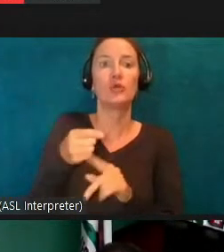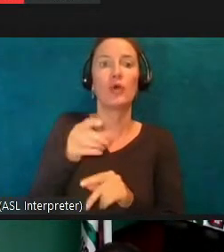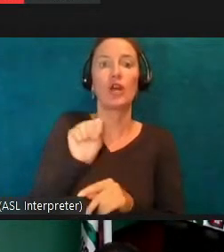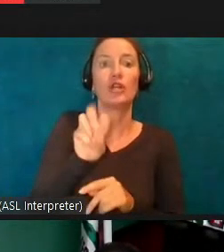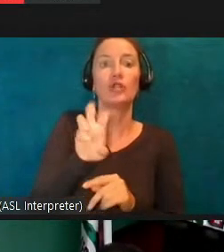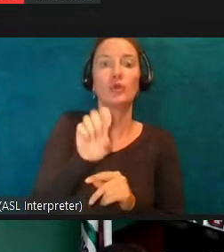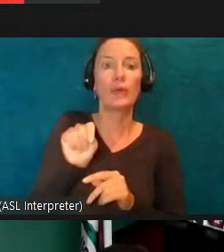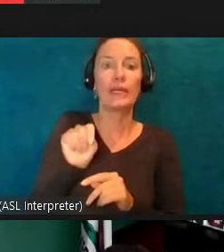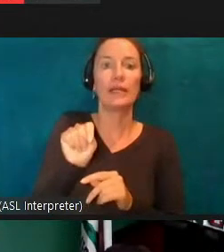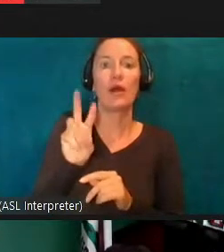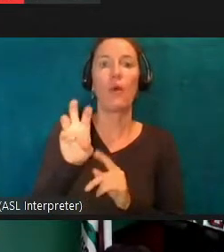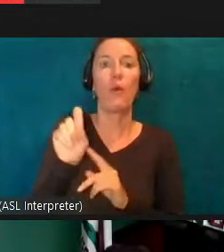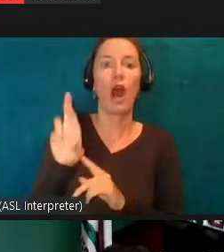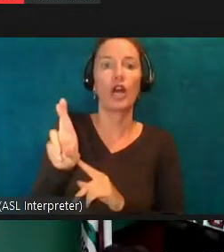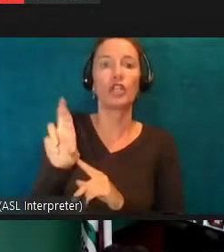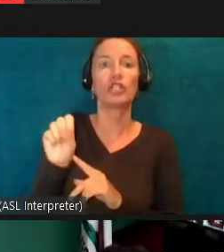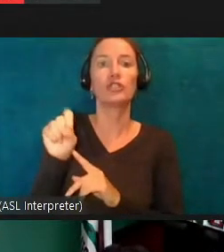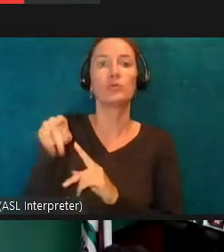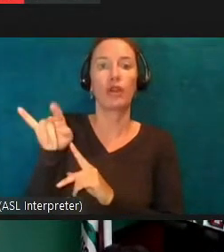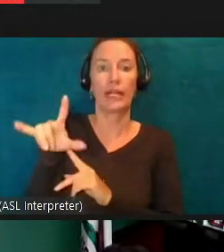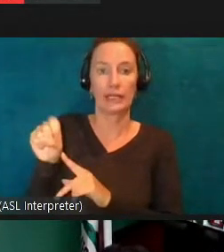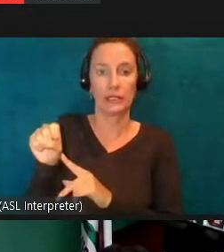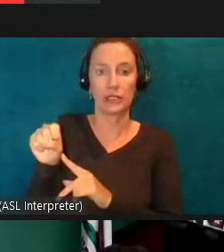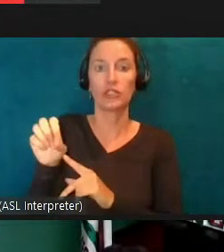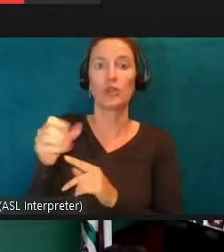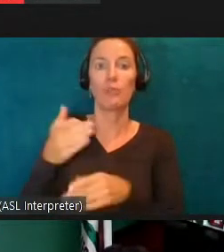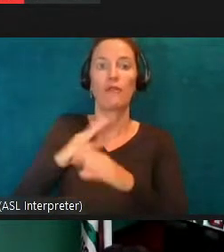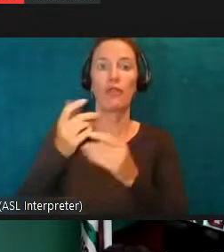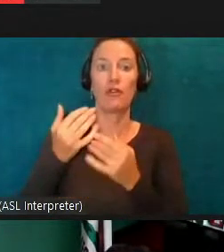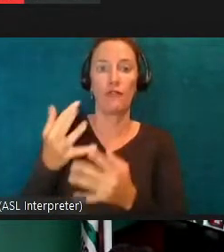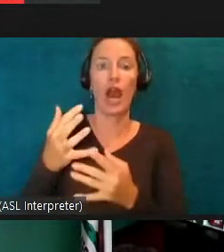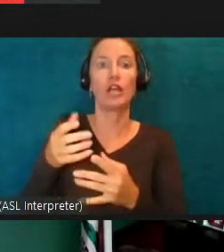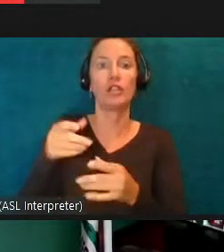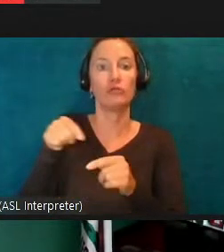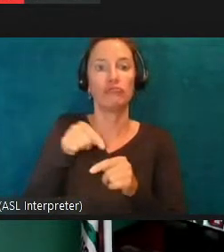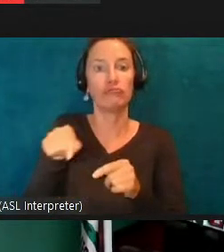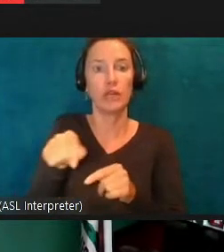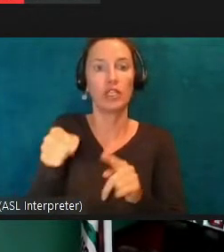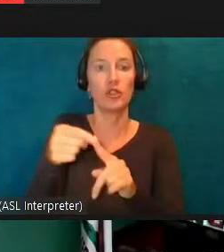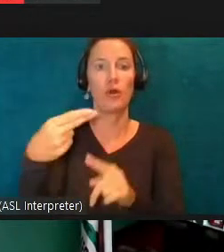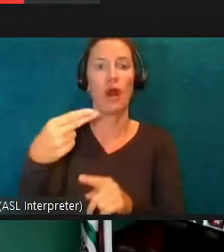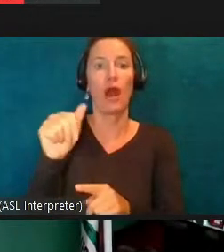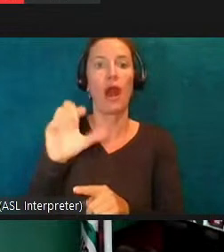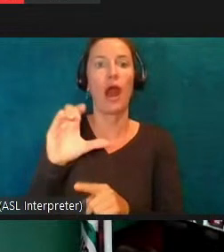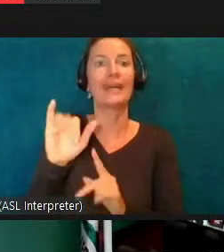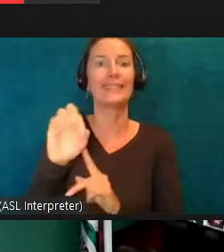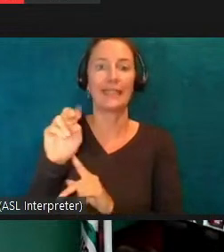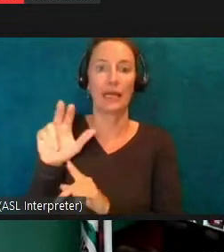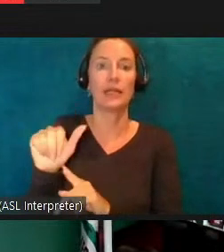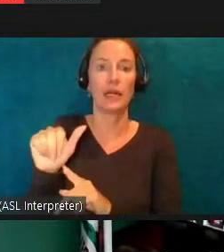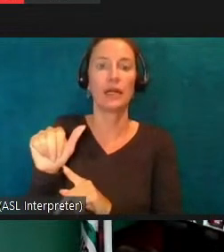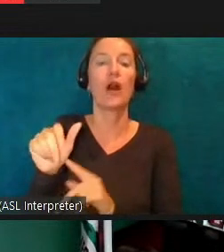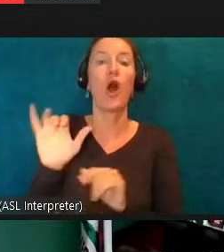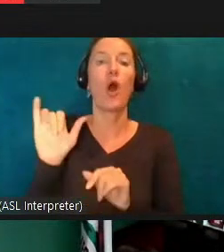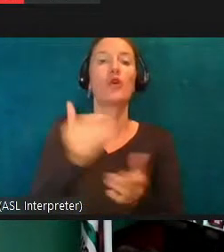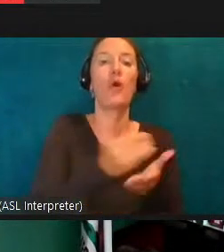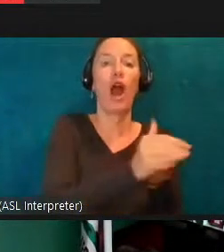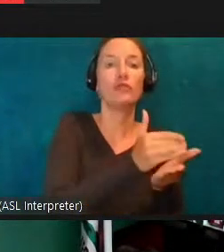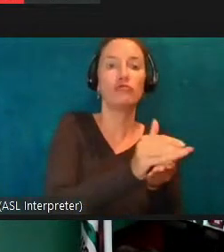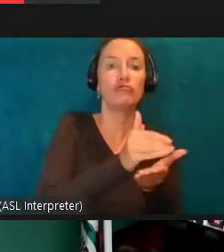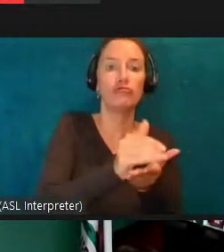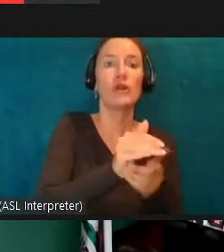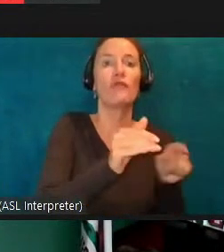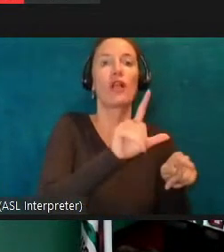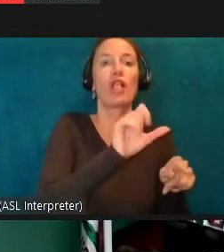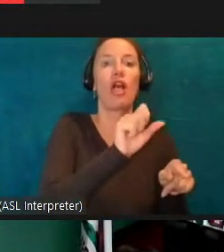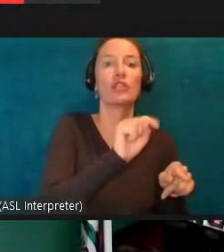finger so that it doesn't have the opportunity to run down to Hacienda. We're currently working dozers up in the Las Lomas area and